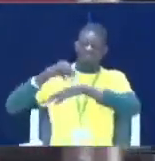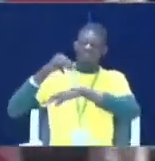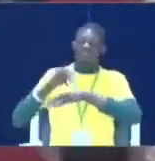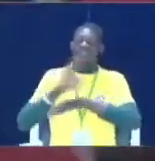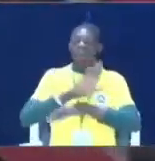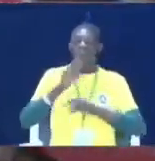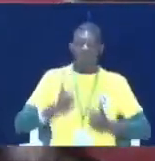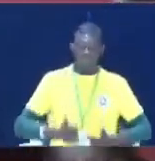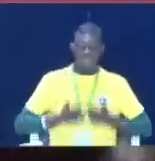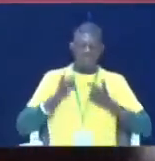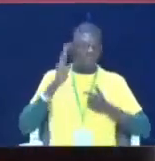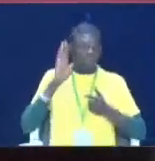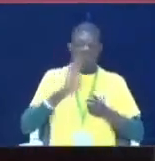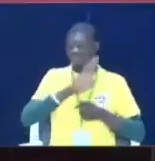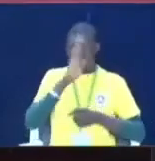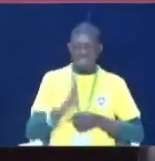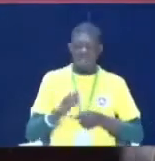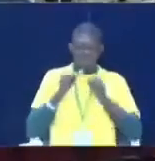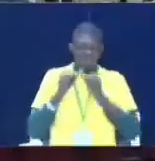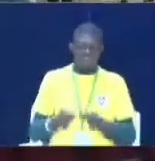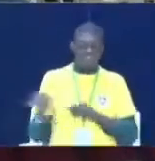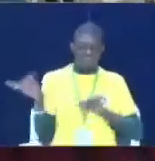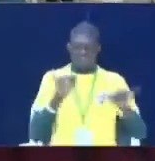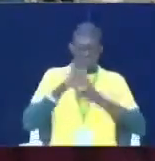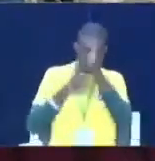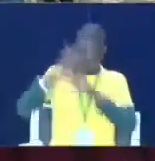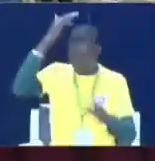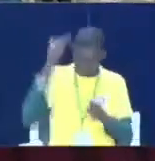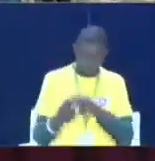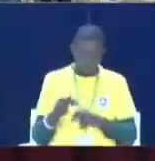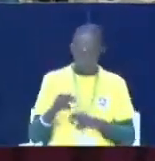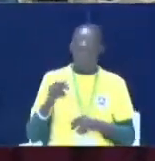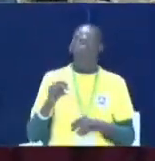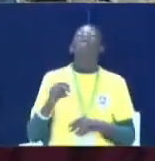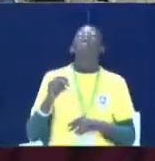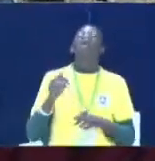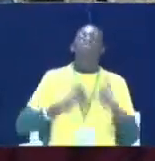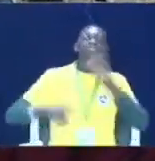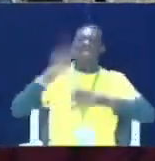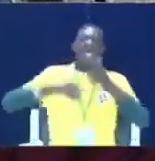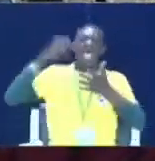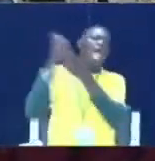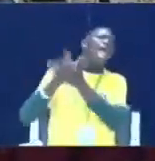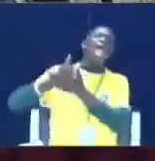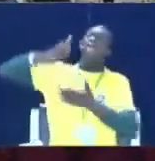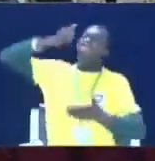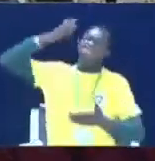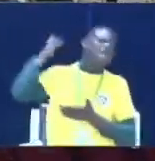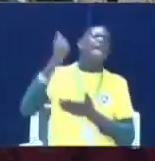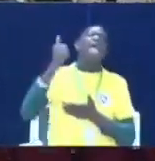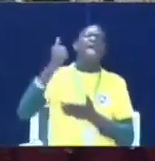your life will never remain the same. Can I hear somebody roar that amen like thunder?